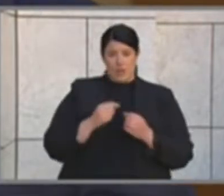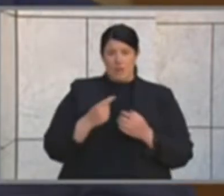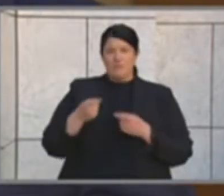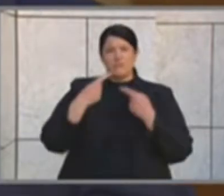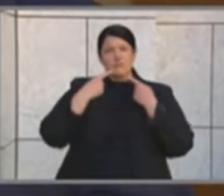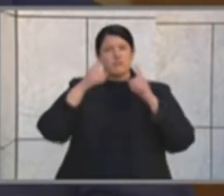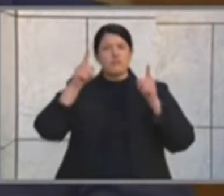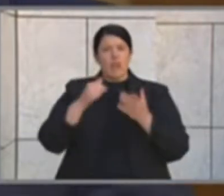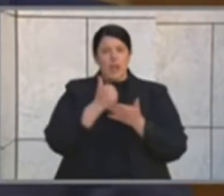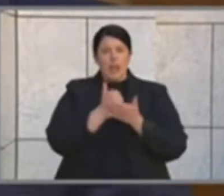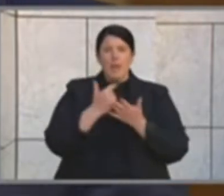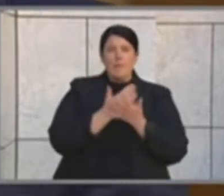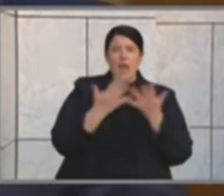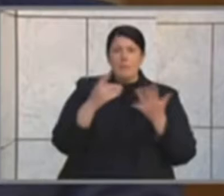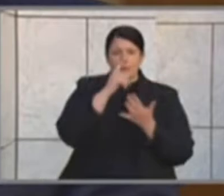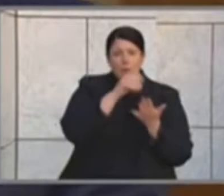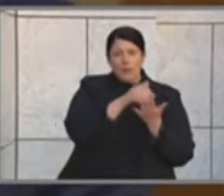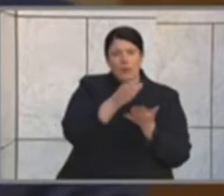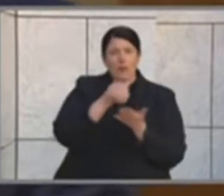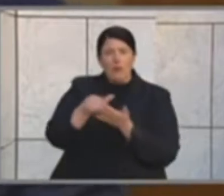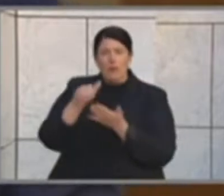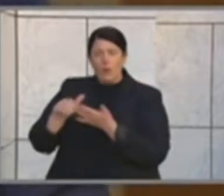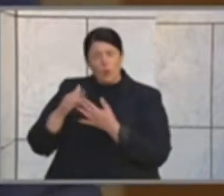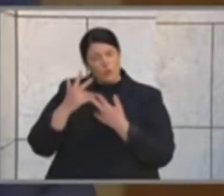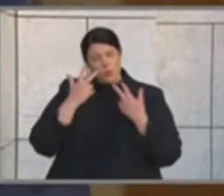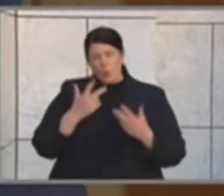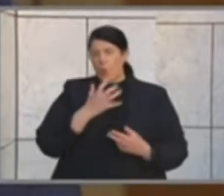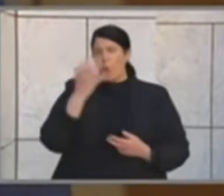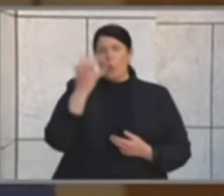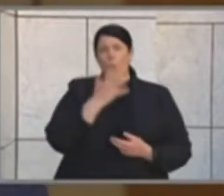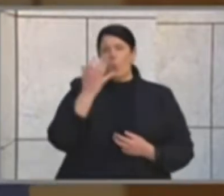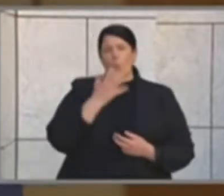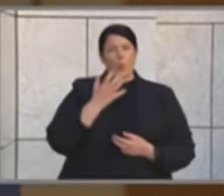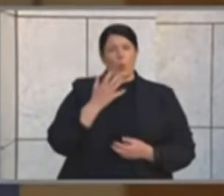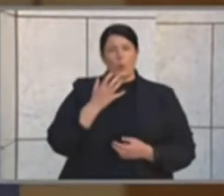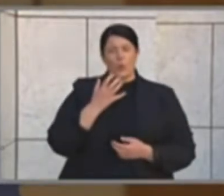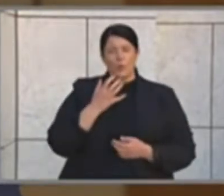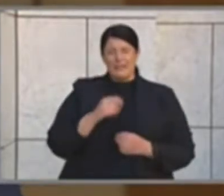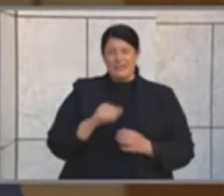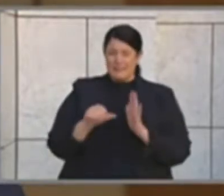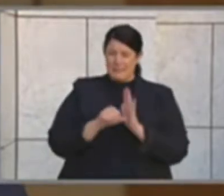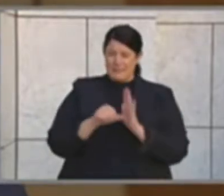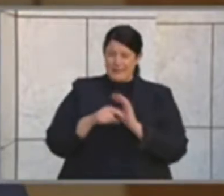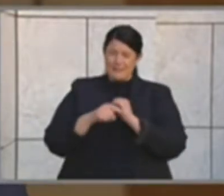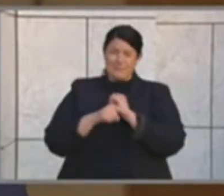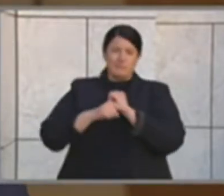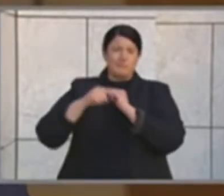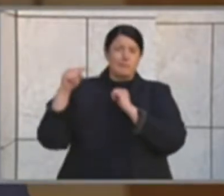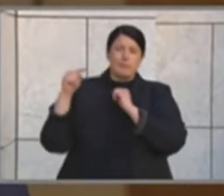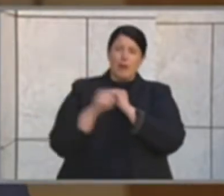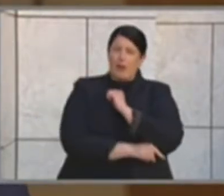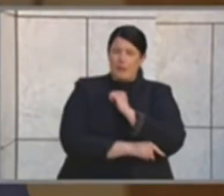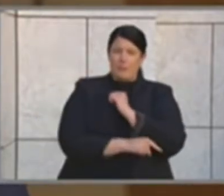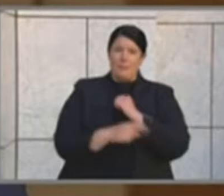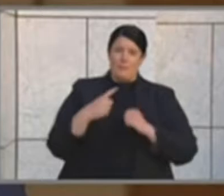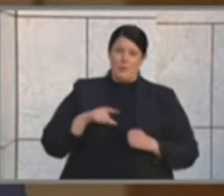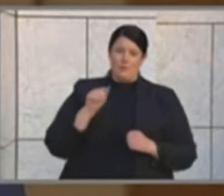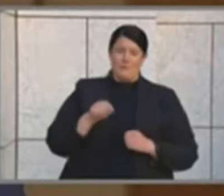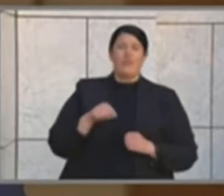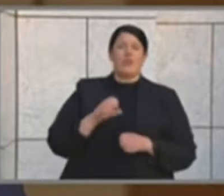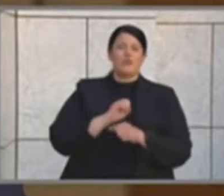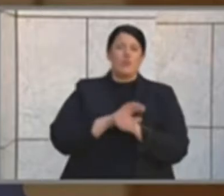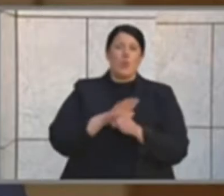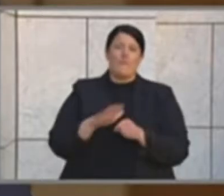numbers reveal the real and painful economic impact of the